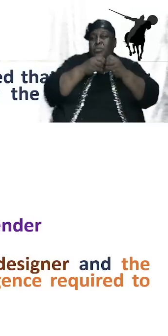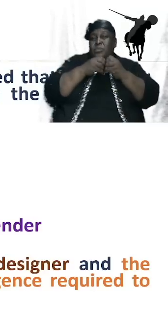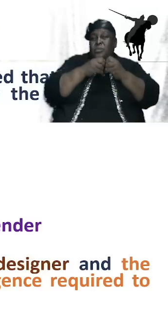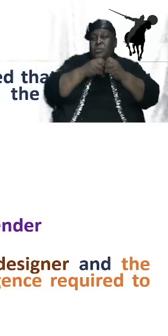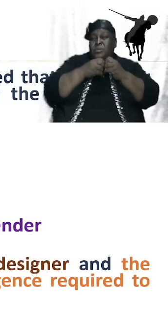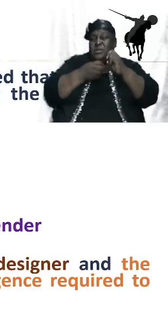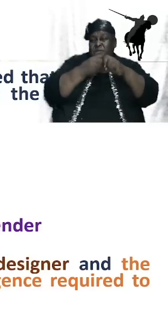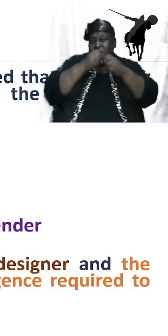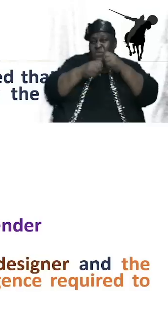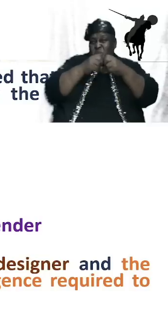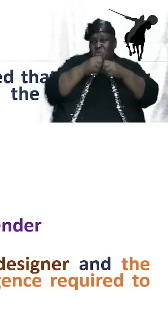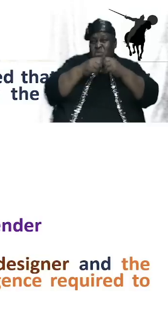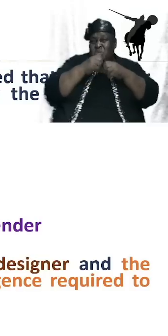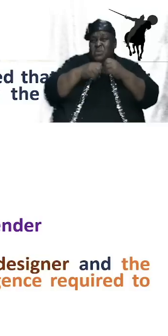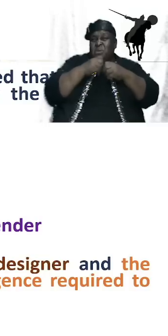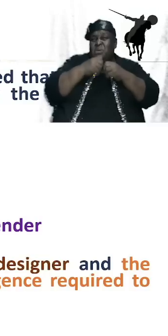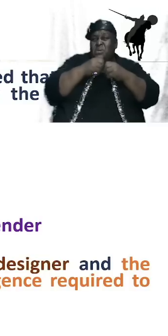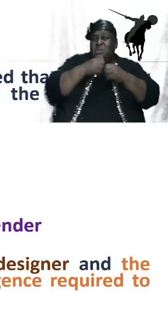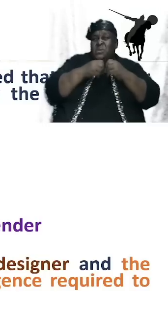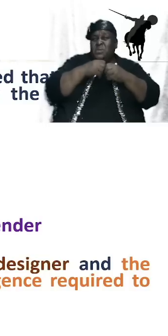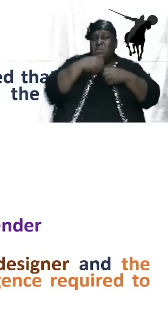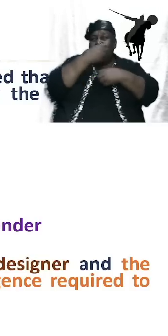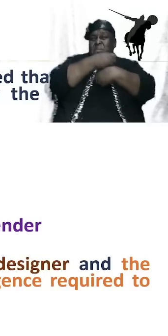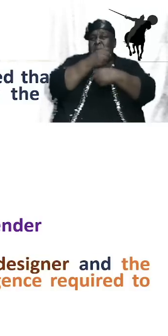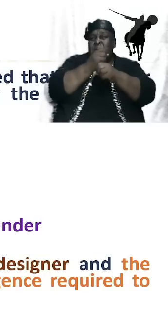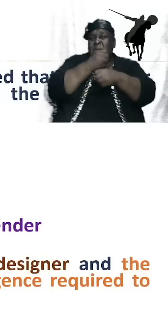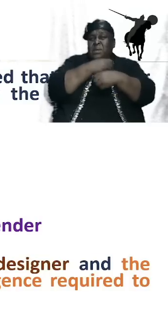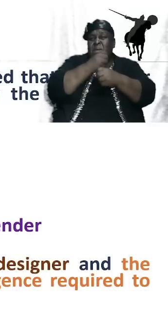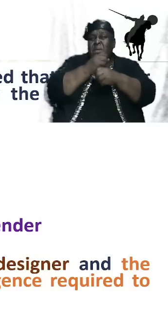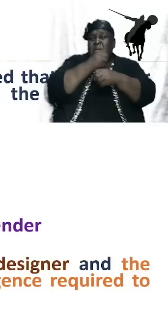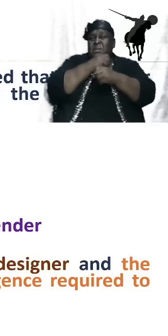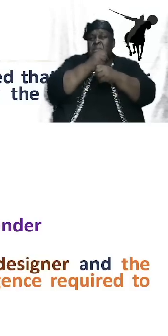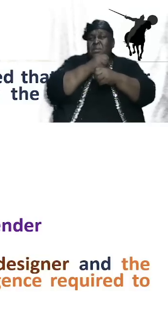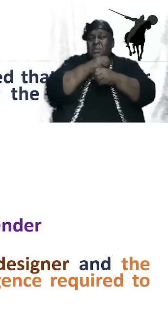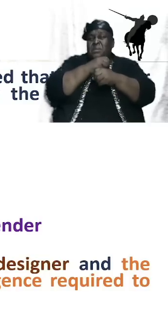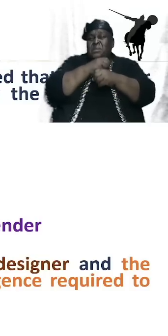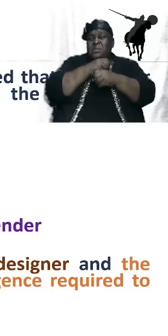the greater the intelligence required to produce it.